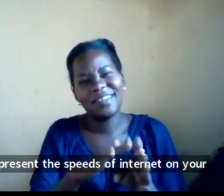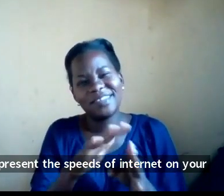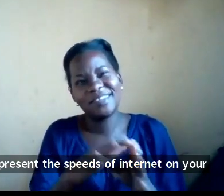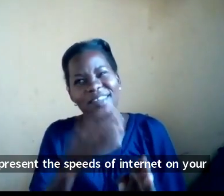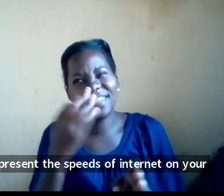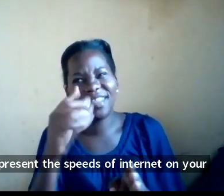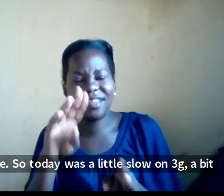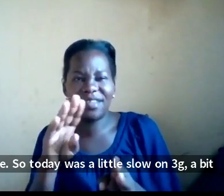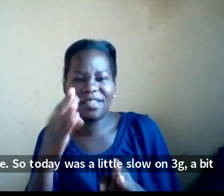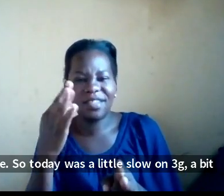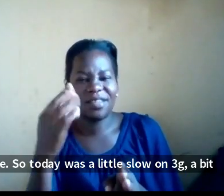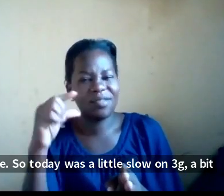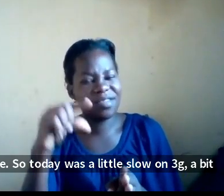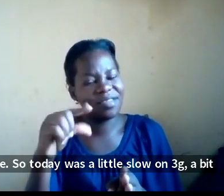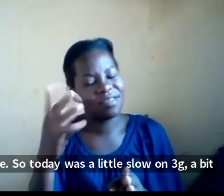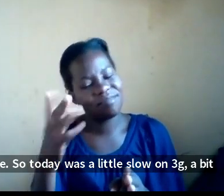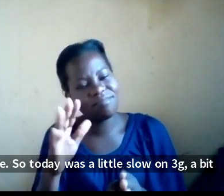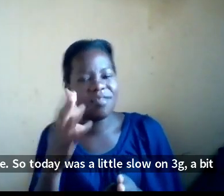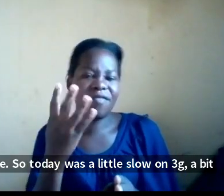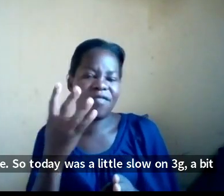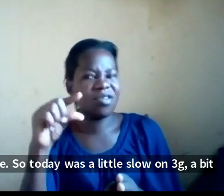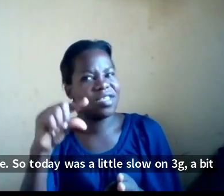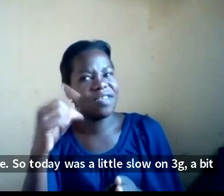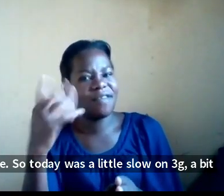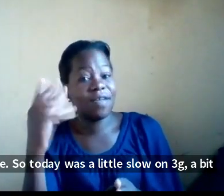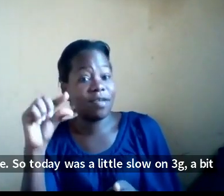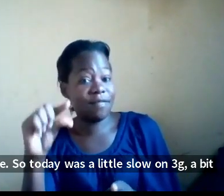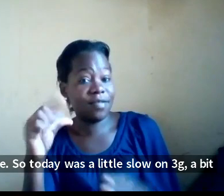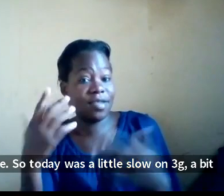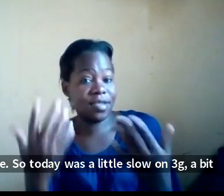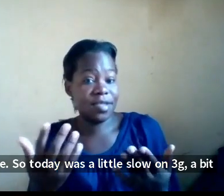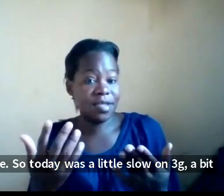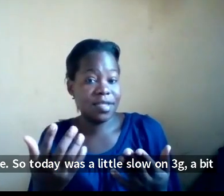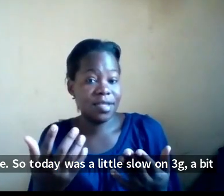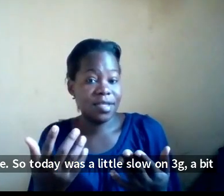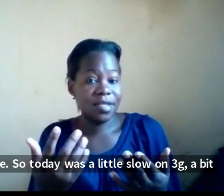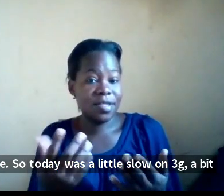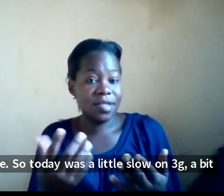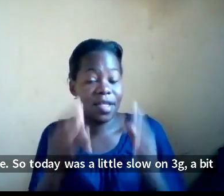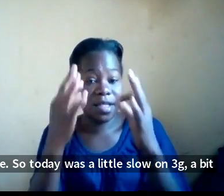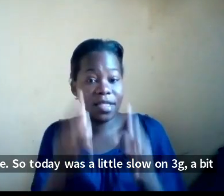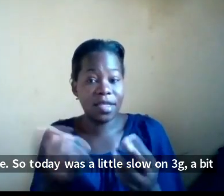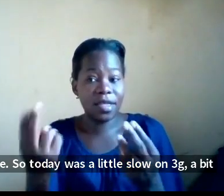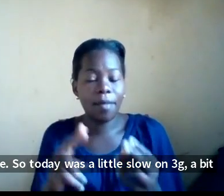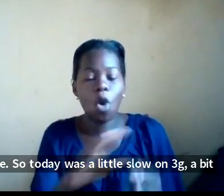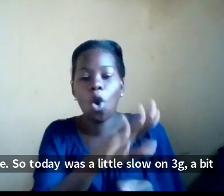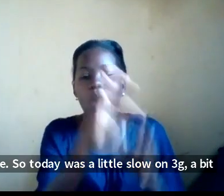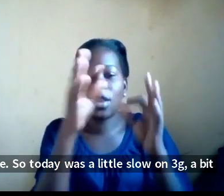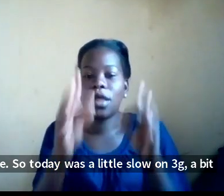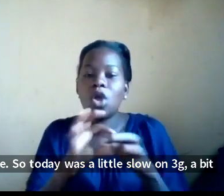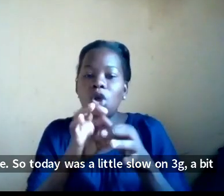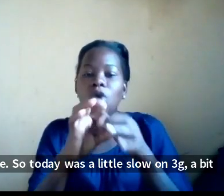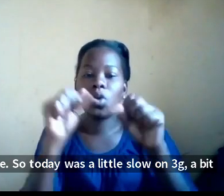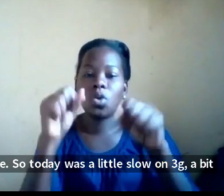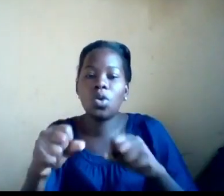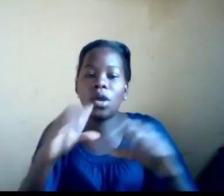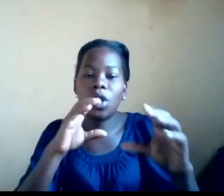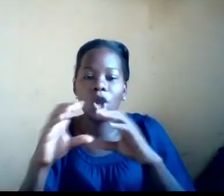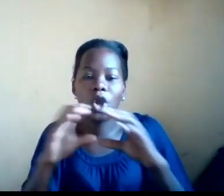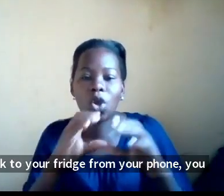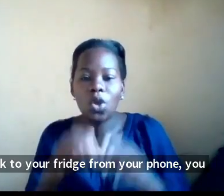bit better, 4G, 5G, and now you're talking about Internet of Things and having everything connected. You can talk to your fridge from your